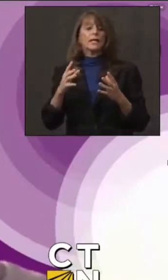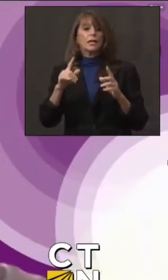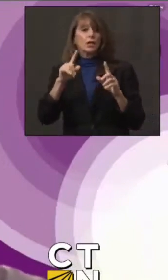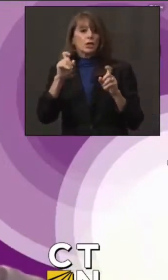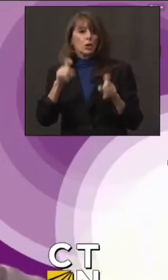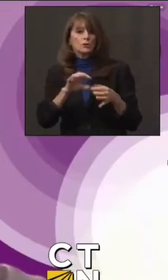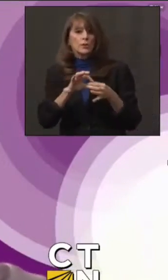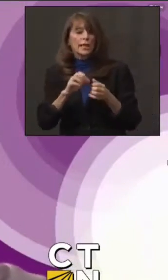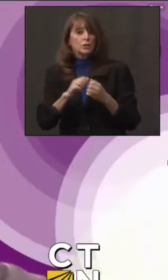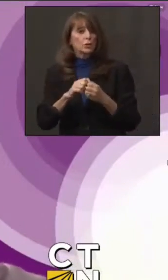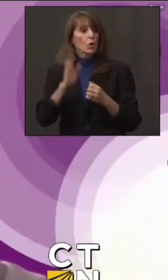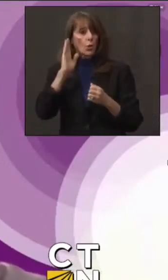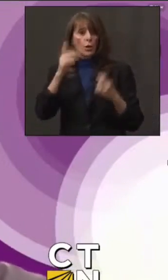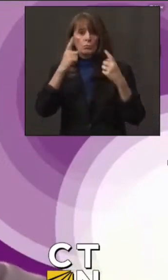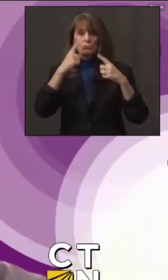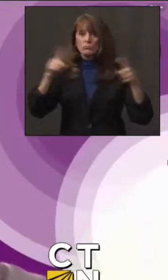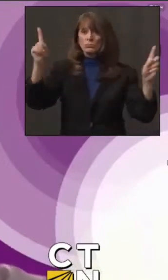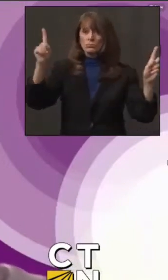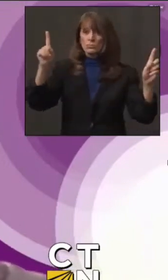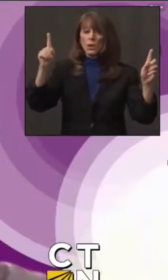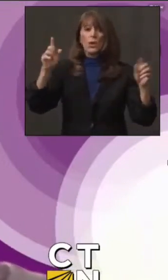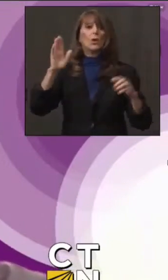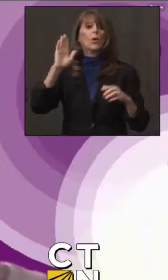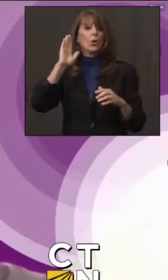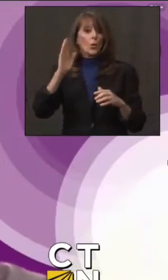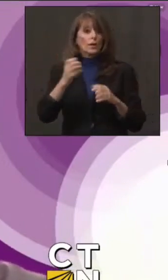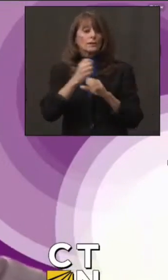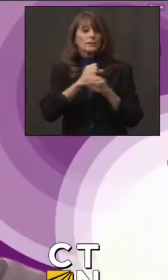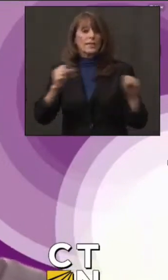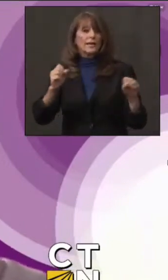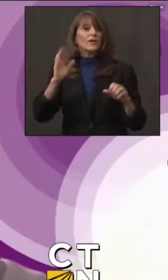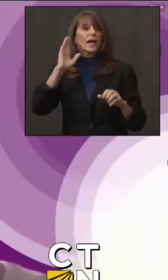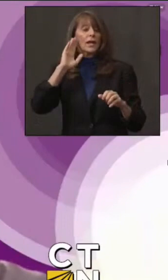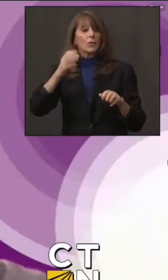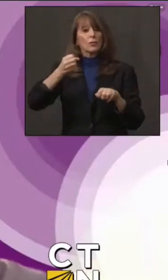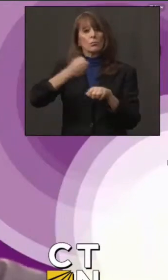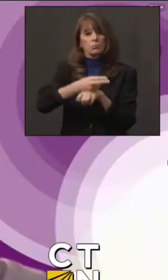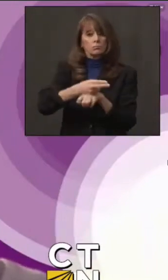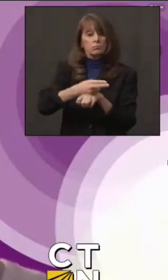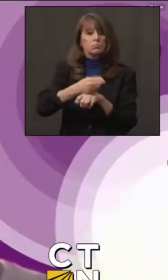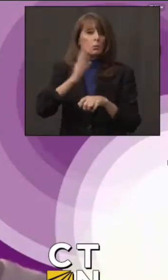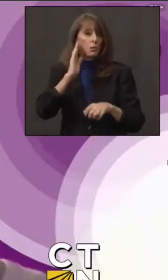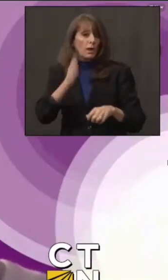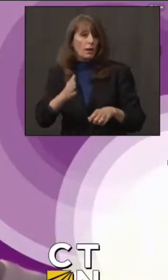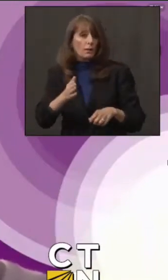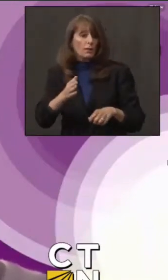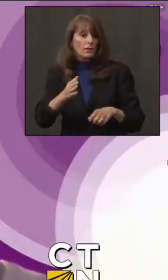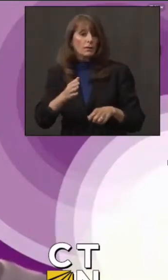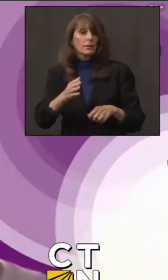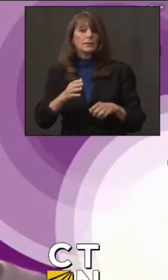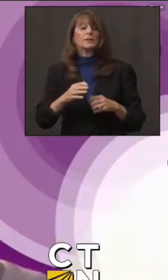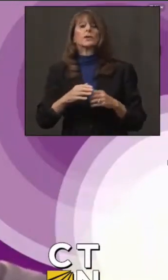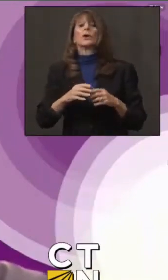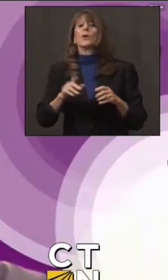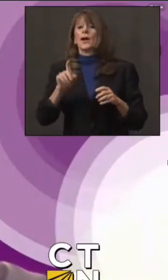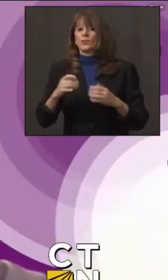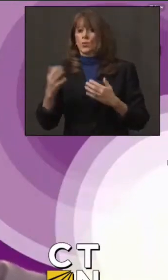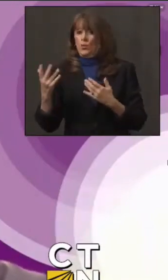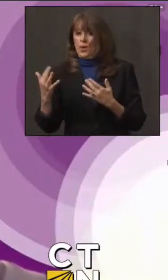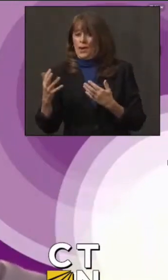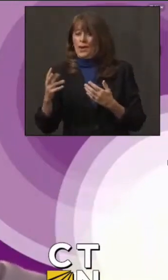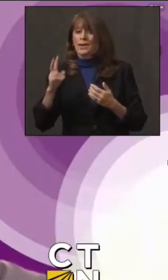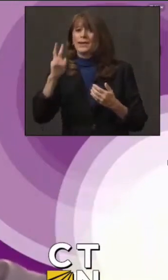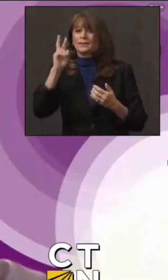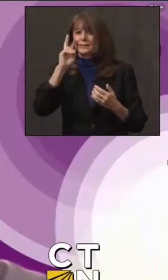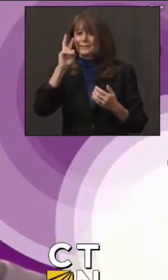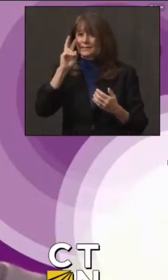safety, and will we have to get the vaccine if we've had COVID. So all those answers, as we learn more about it, will be